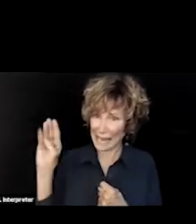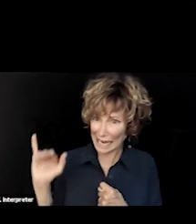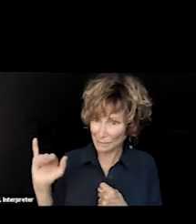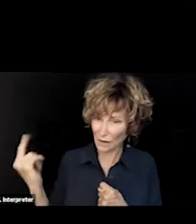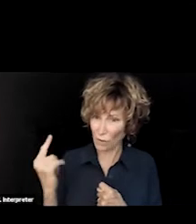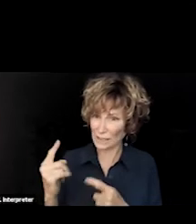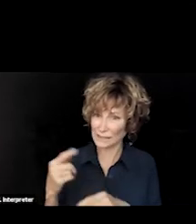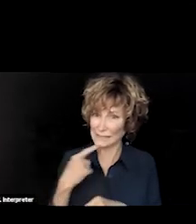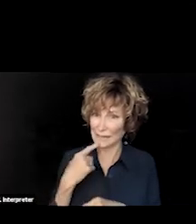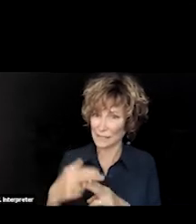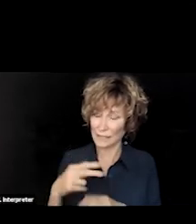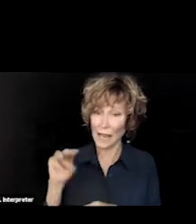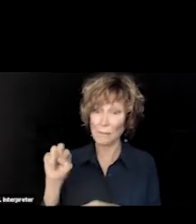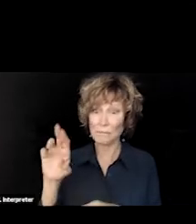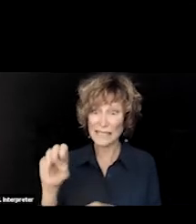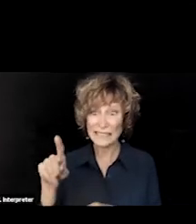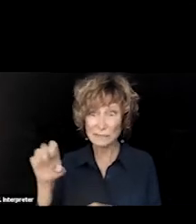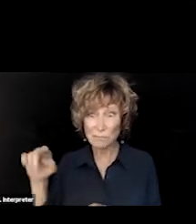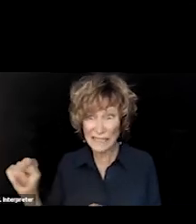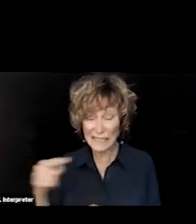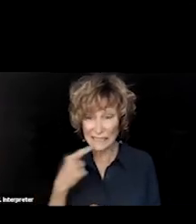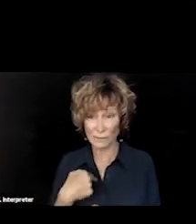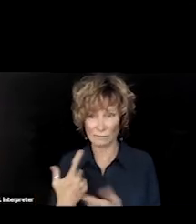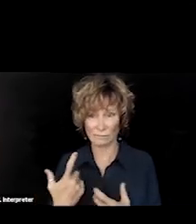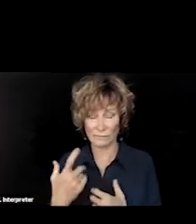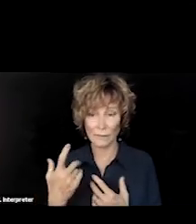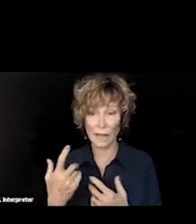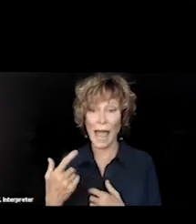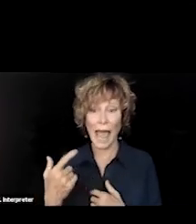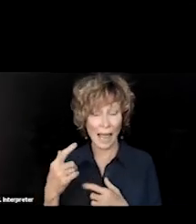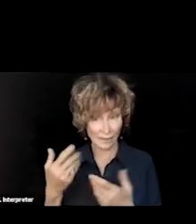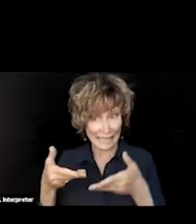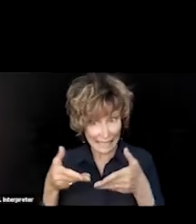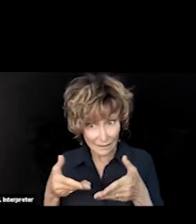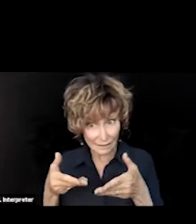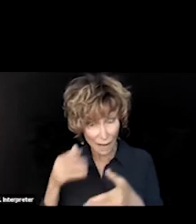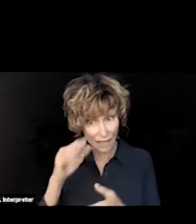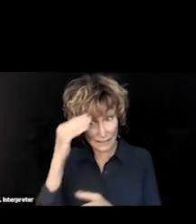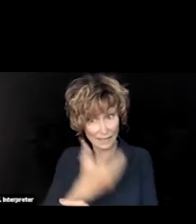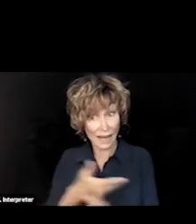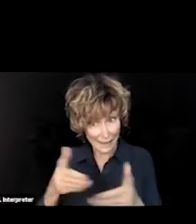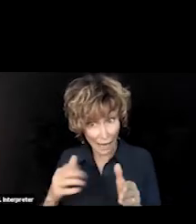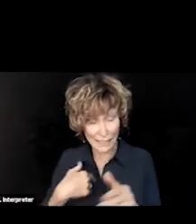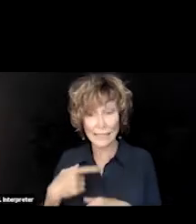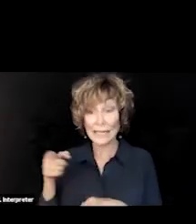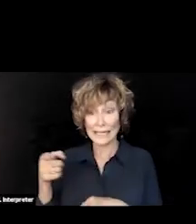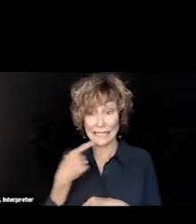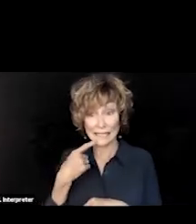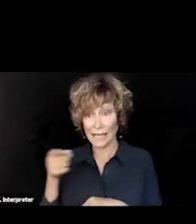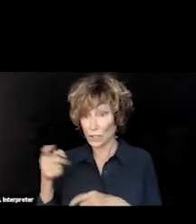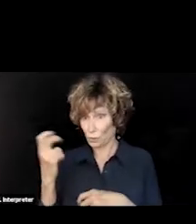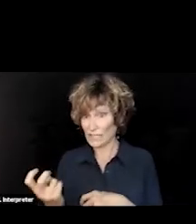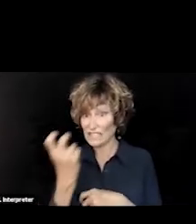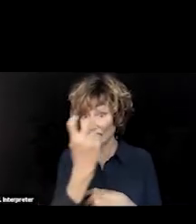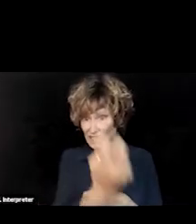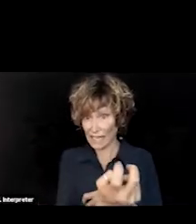did? He called me Mrs. Pleet. Then, when he did allow me to enter, he directed me to sit